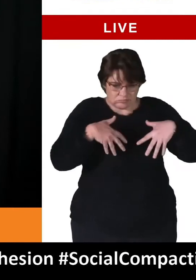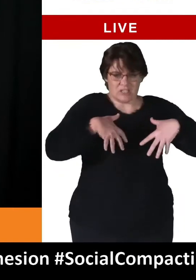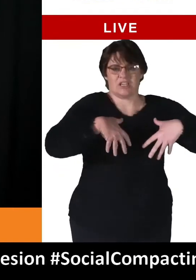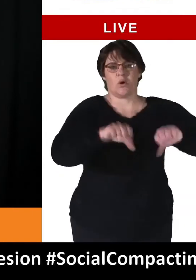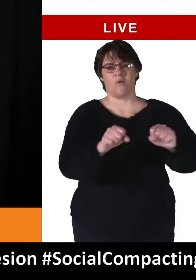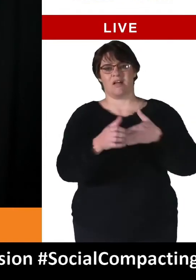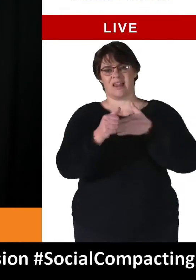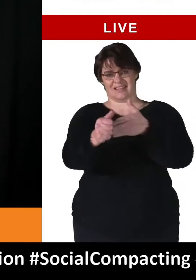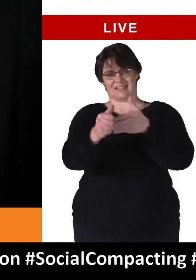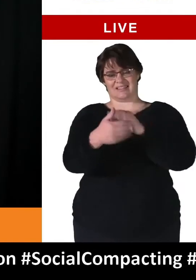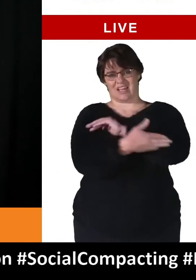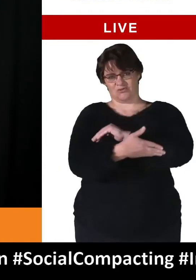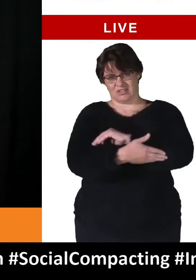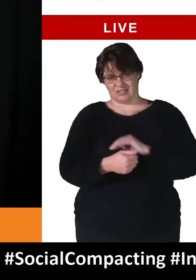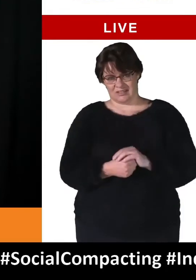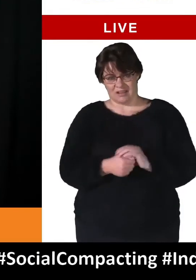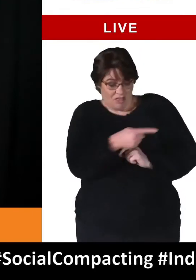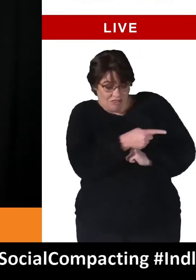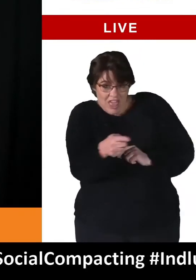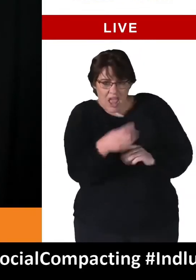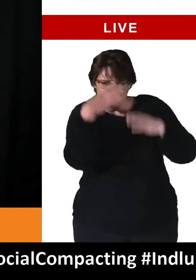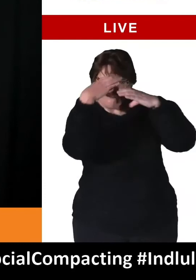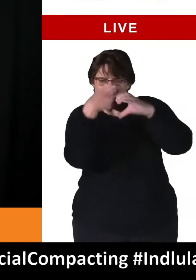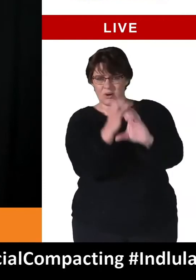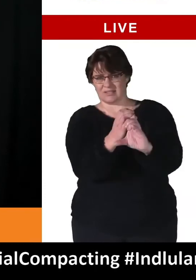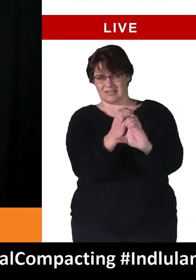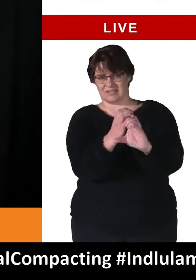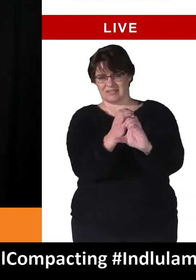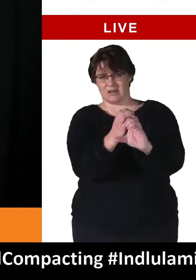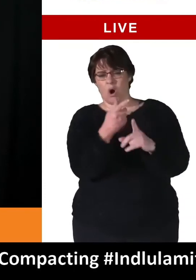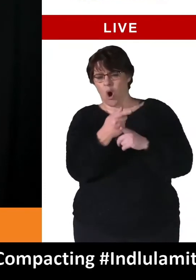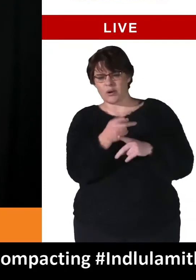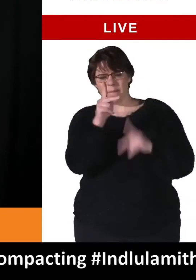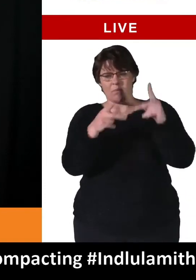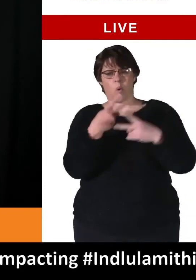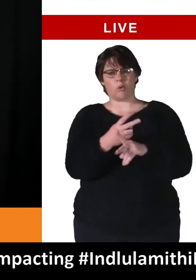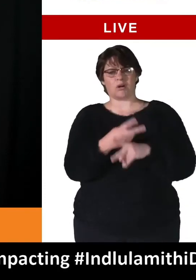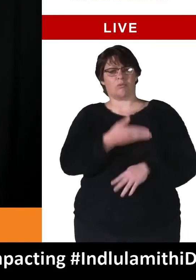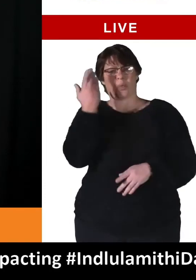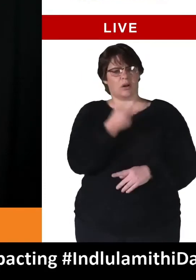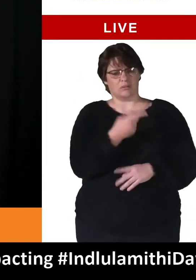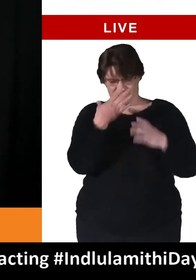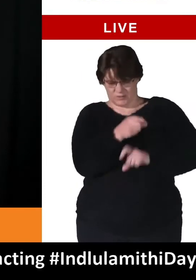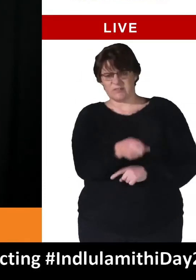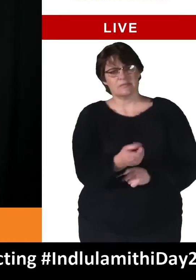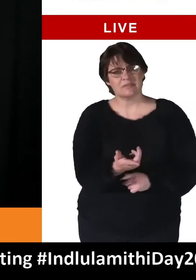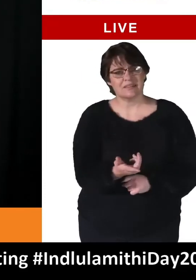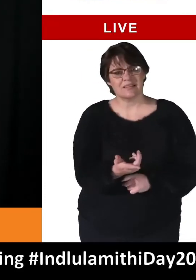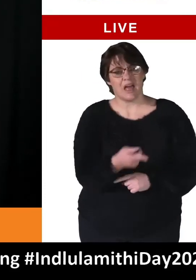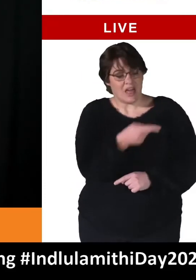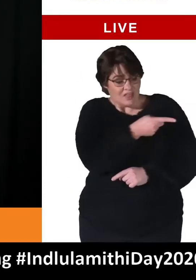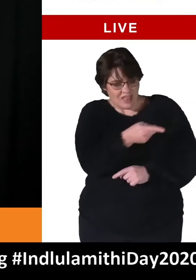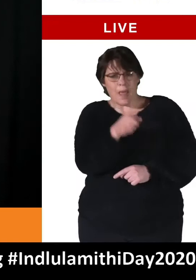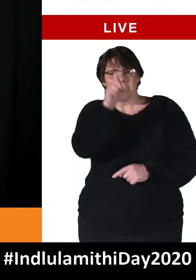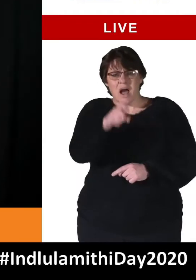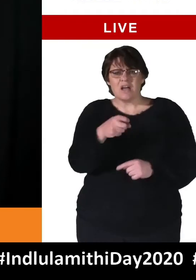country. You have people who are focused on productivity. You have people who should